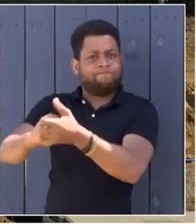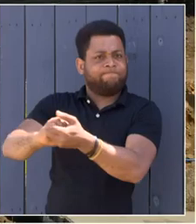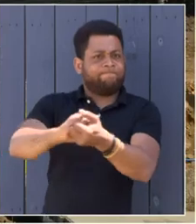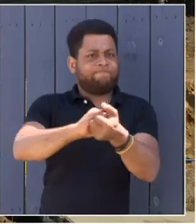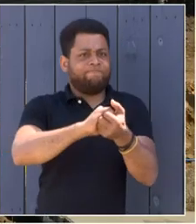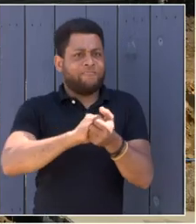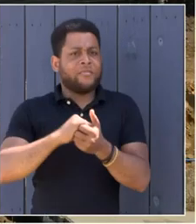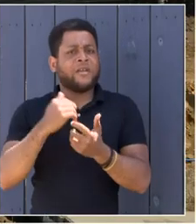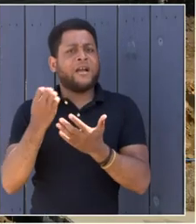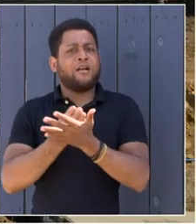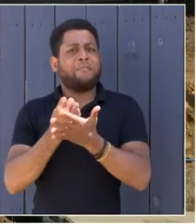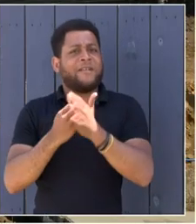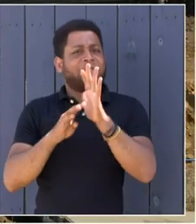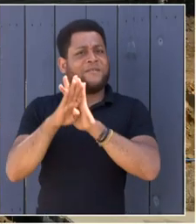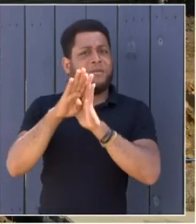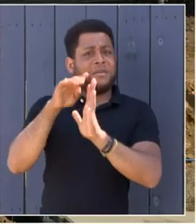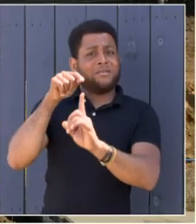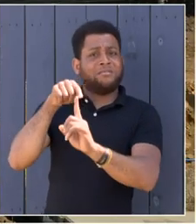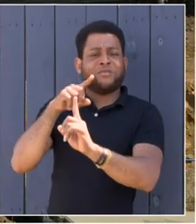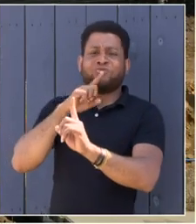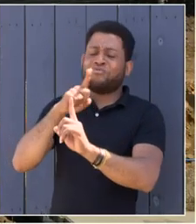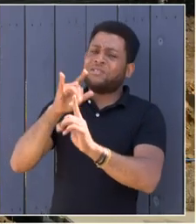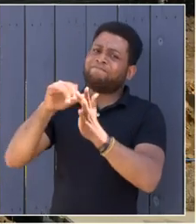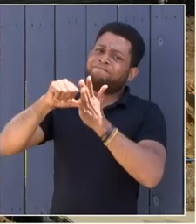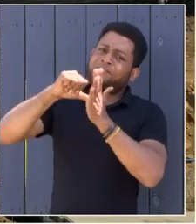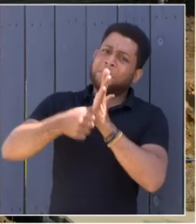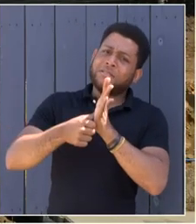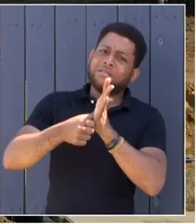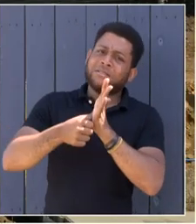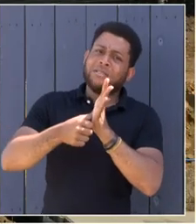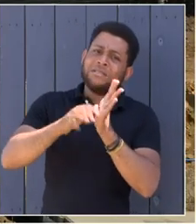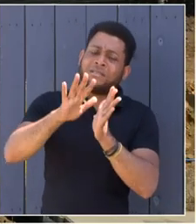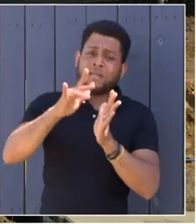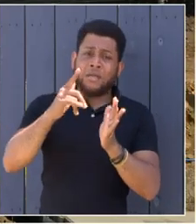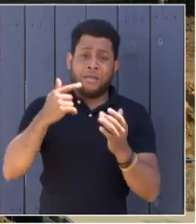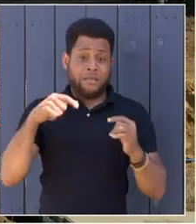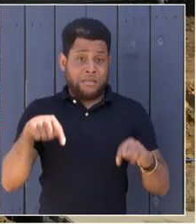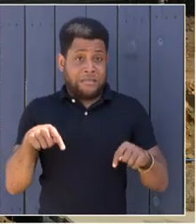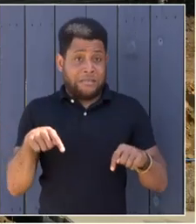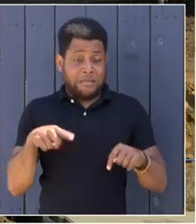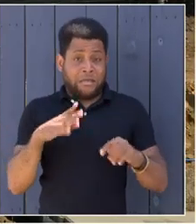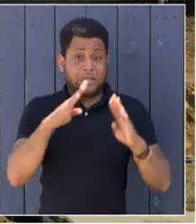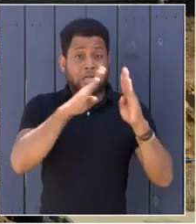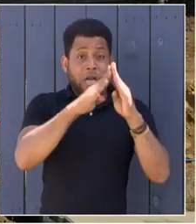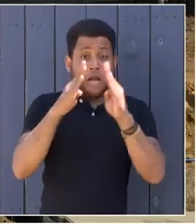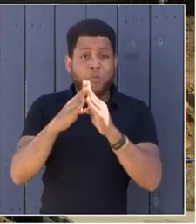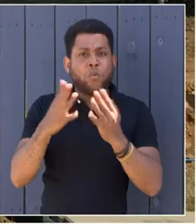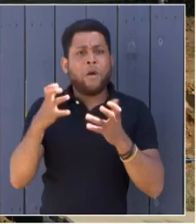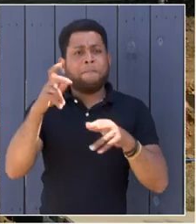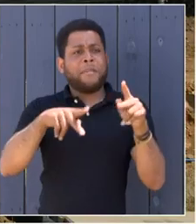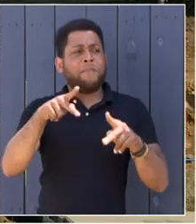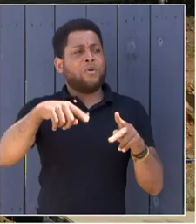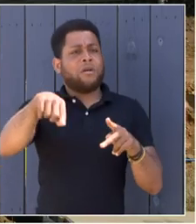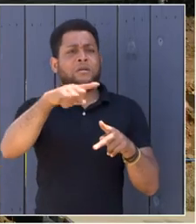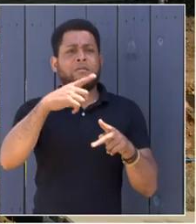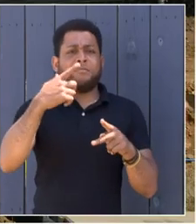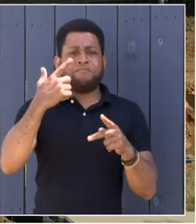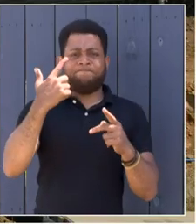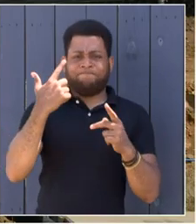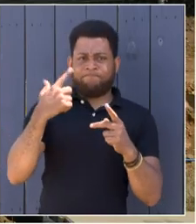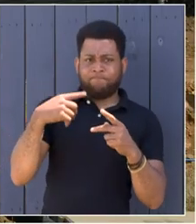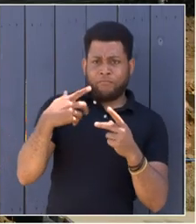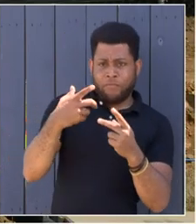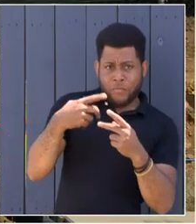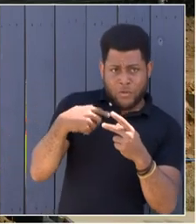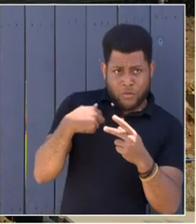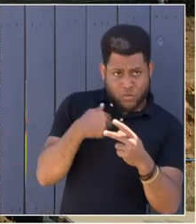development that enhances the neighborhood and delivers what the people want. And that's what we're here to do, right, McDuffy? Deliver what the